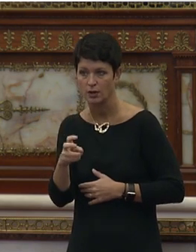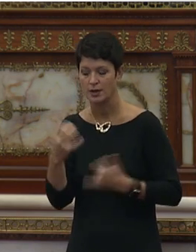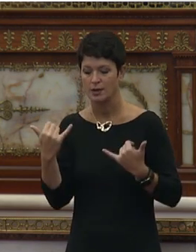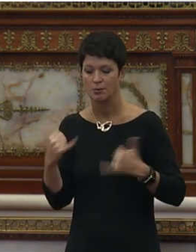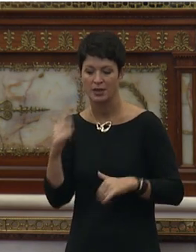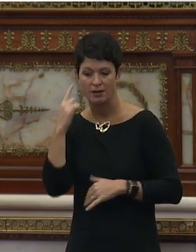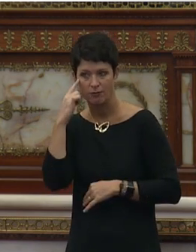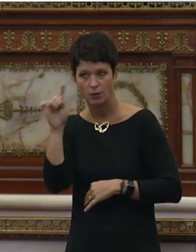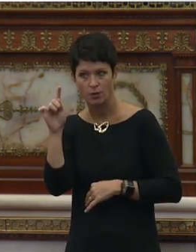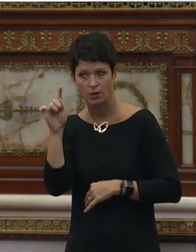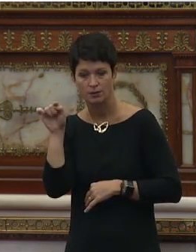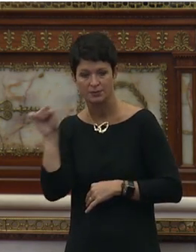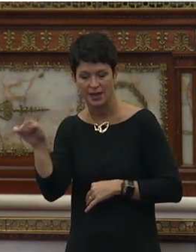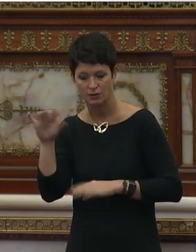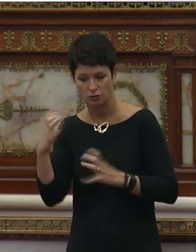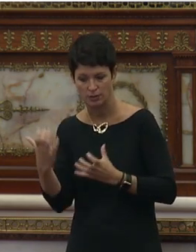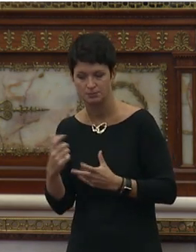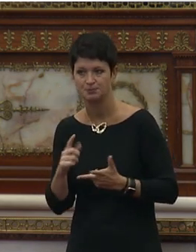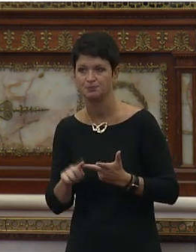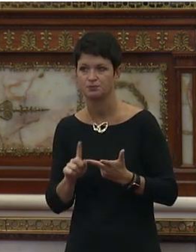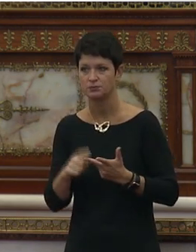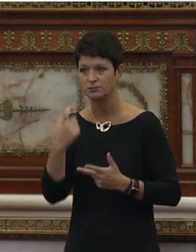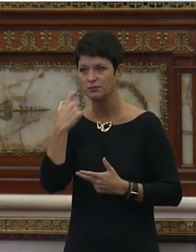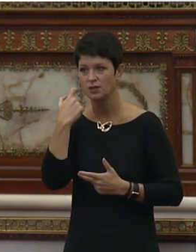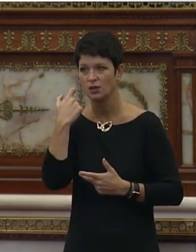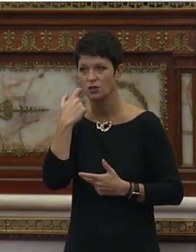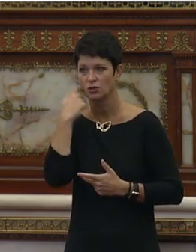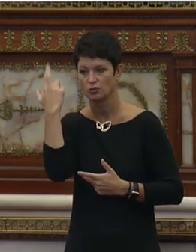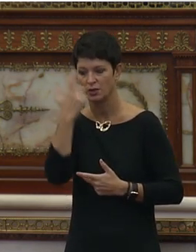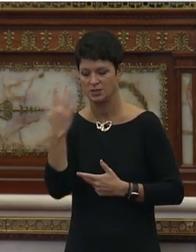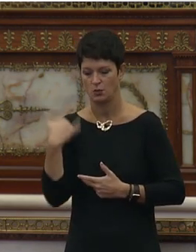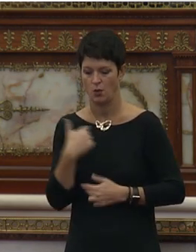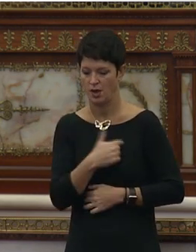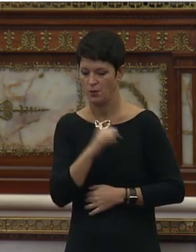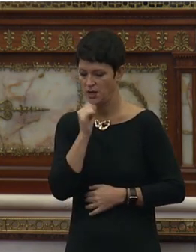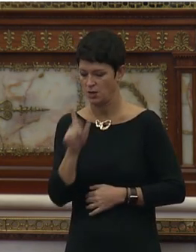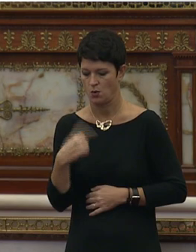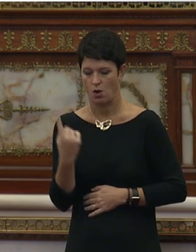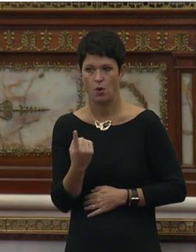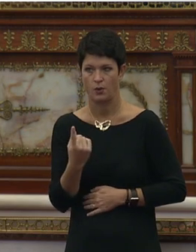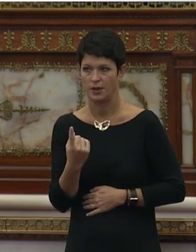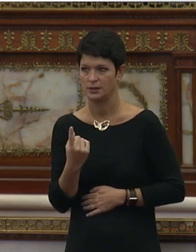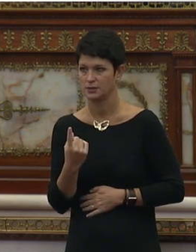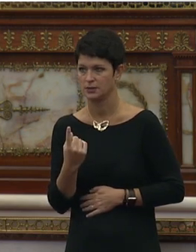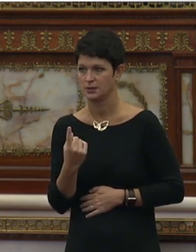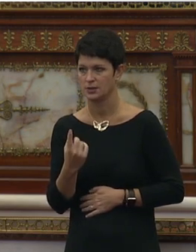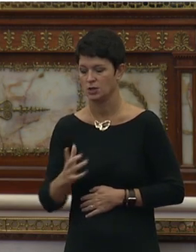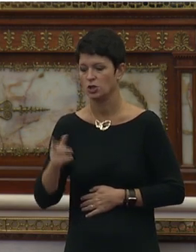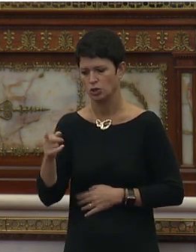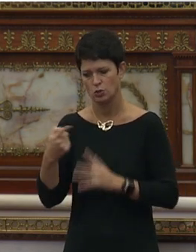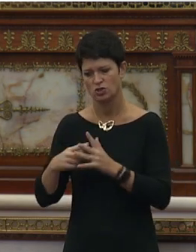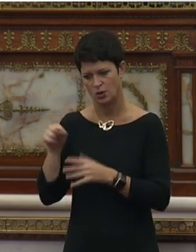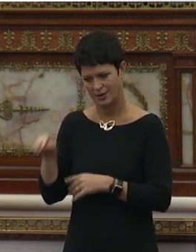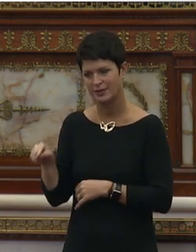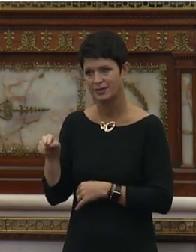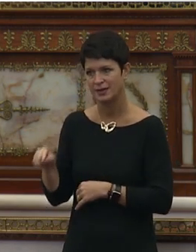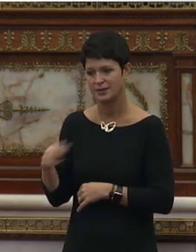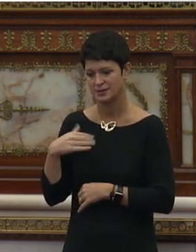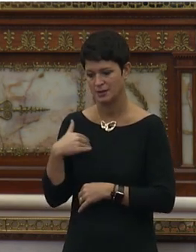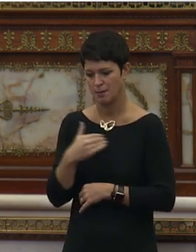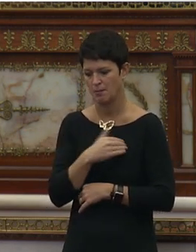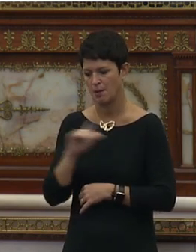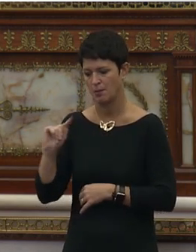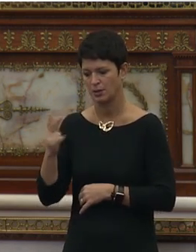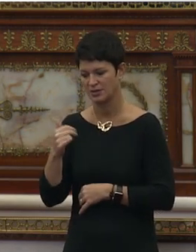for. And the reason why we don't always, you know, and you started this, Member